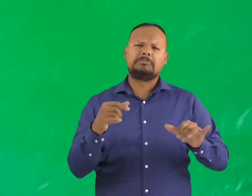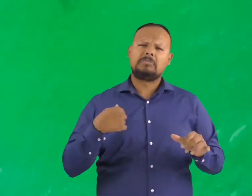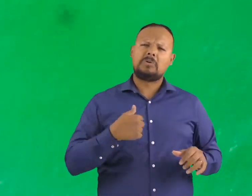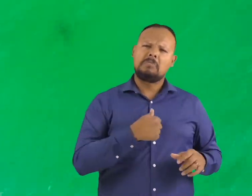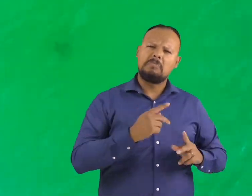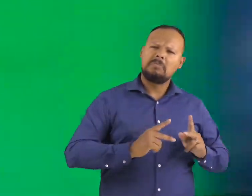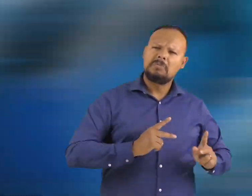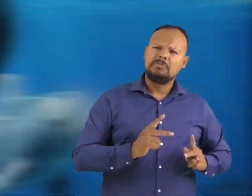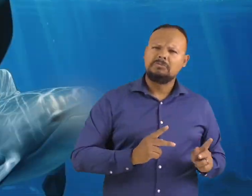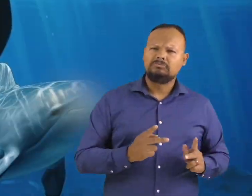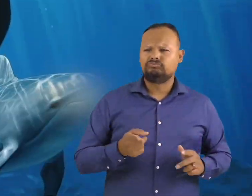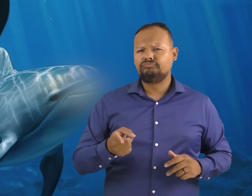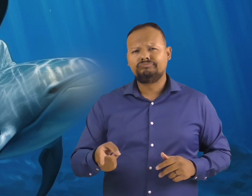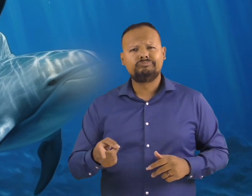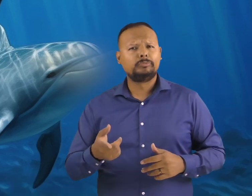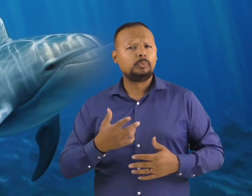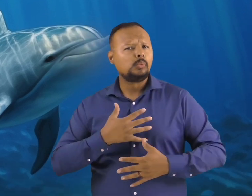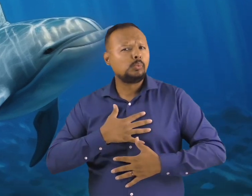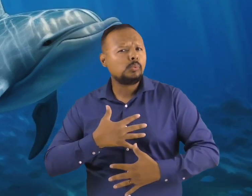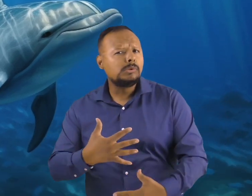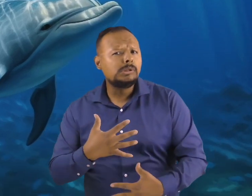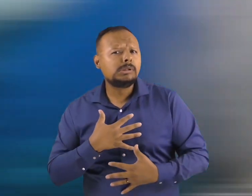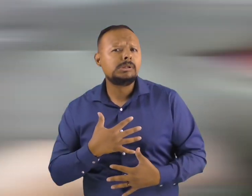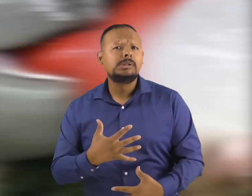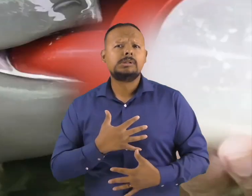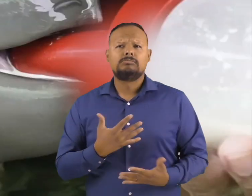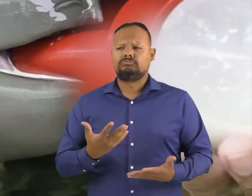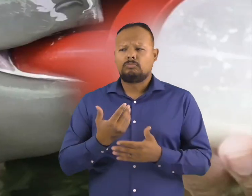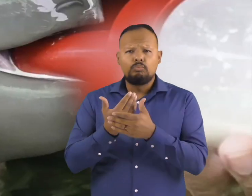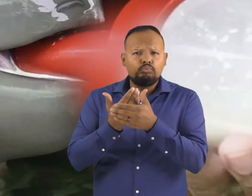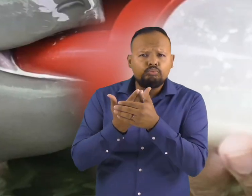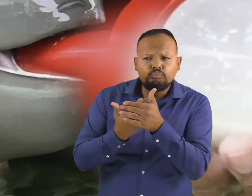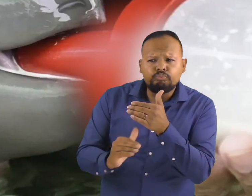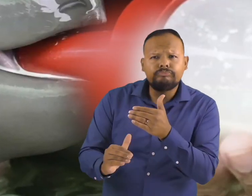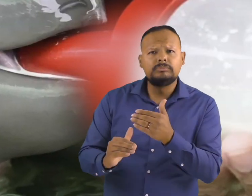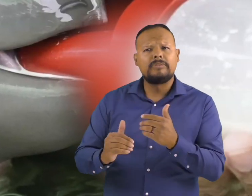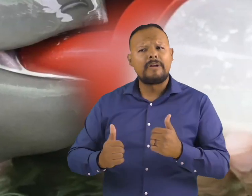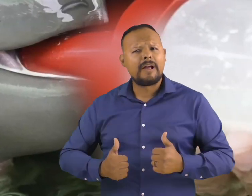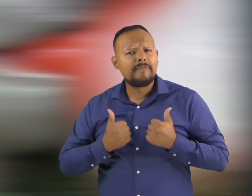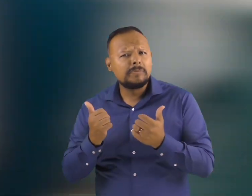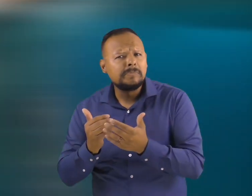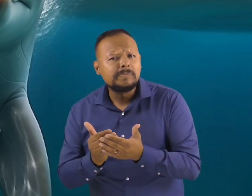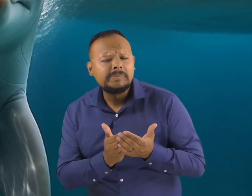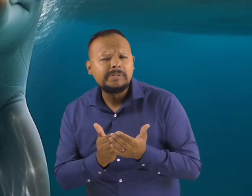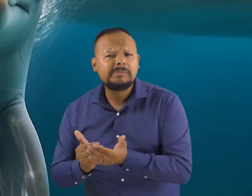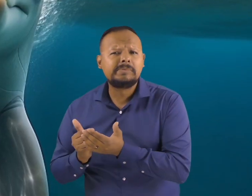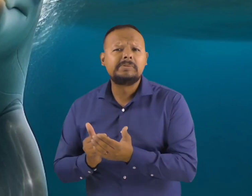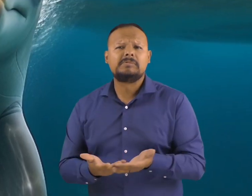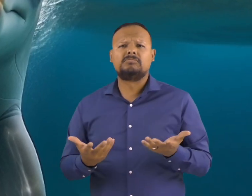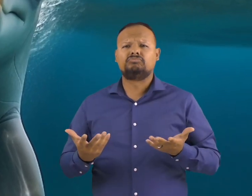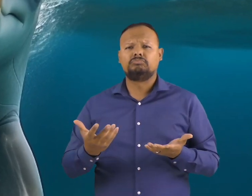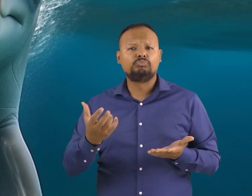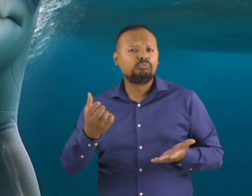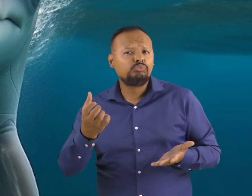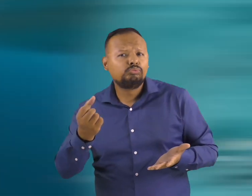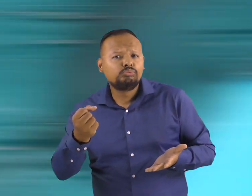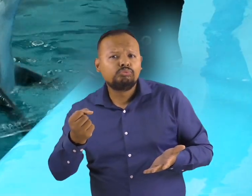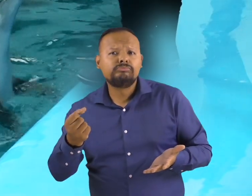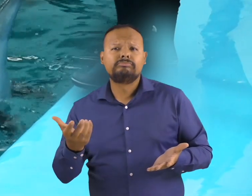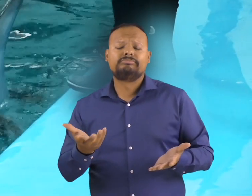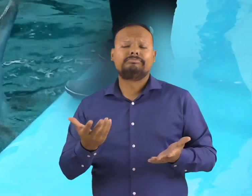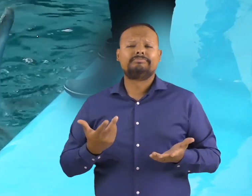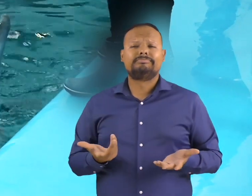They breathe air, give live birth to their young, nurse their babies with milk, have hair at some point,